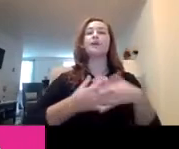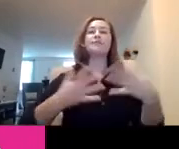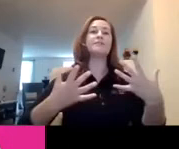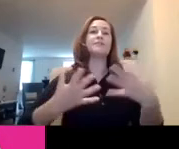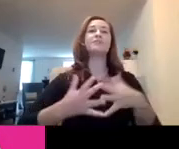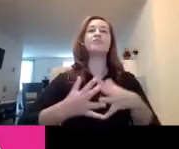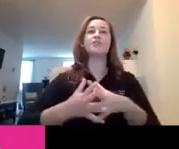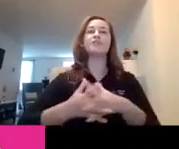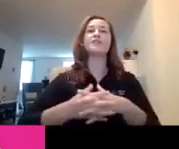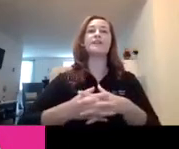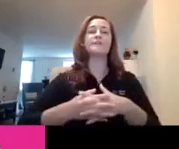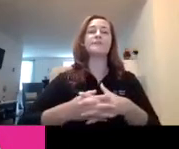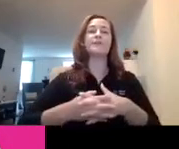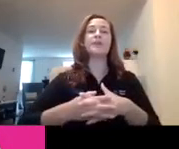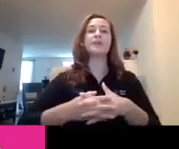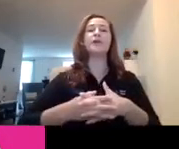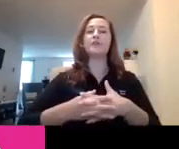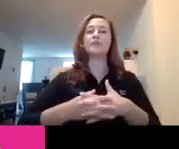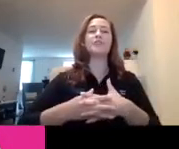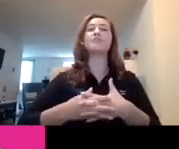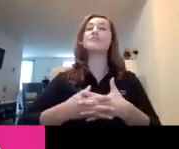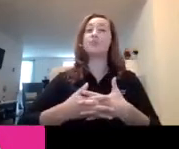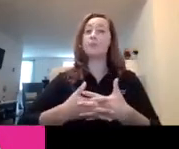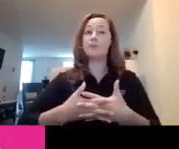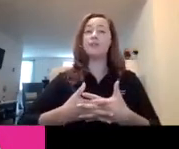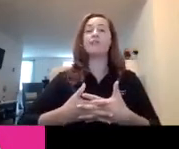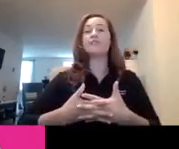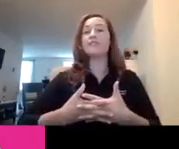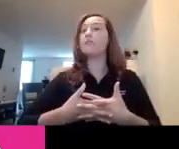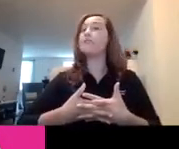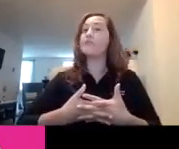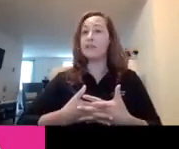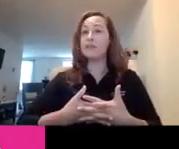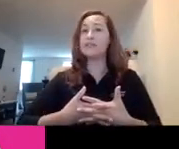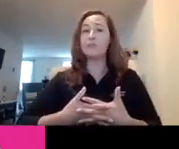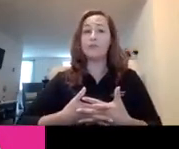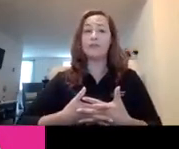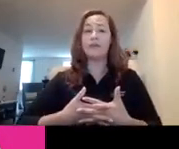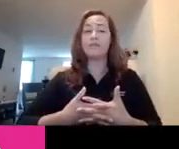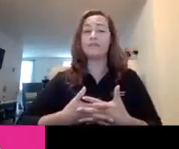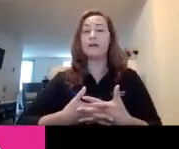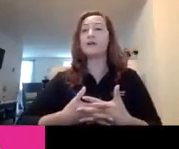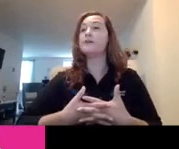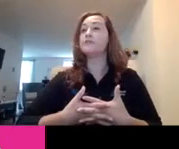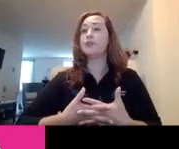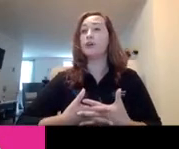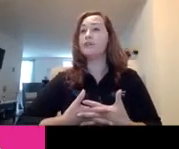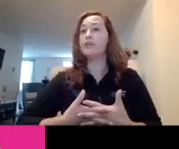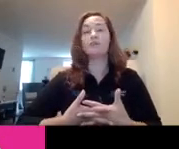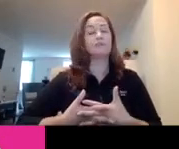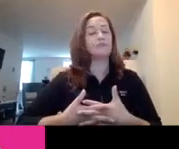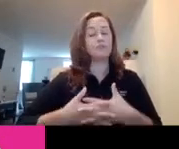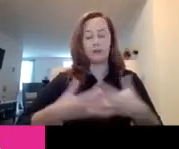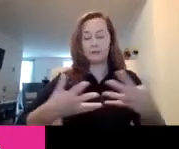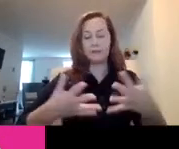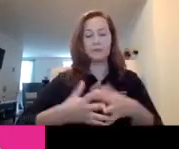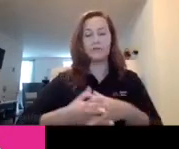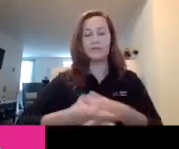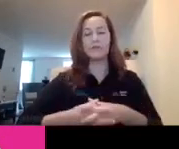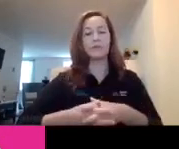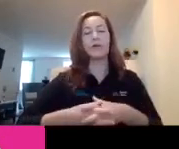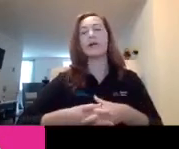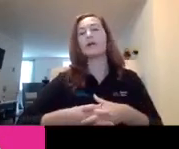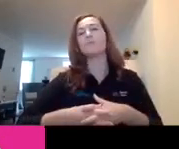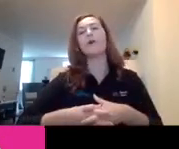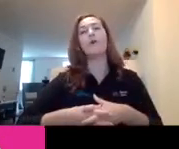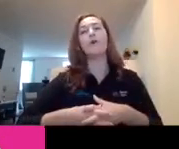So it's just it's just a summary of some of the things that we have done, and absolutely